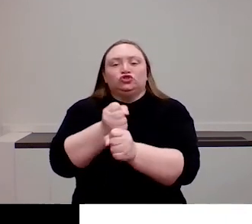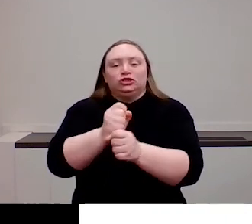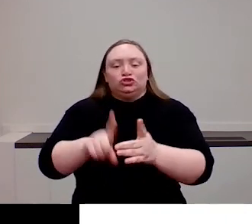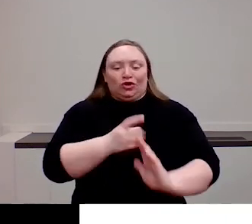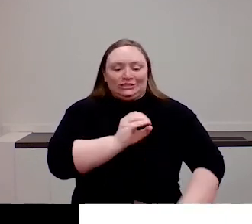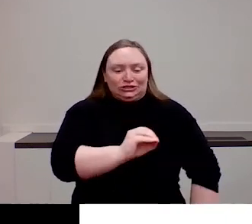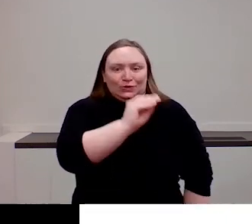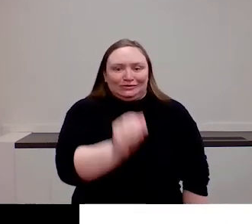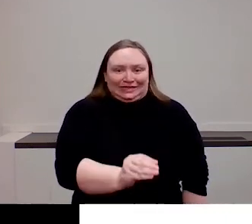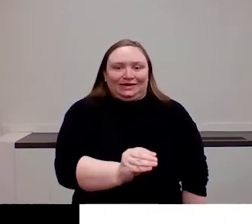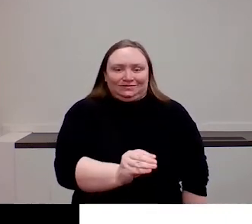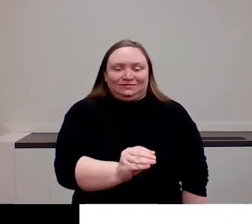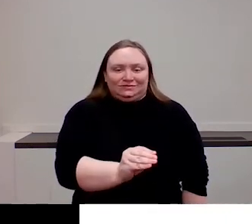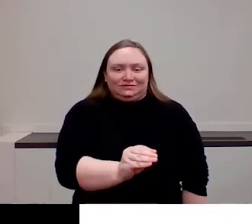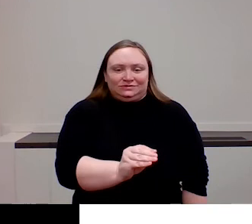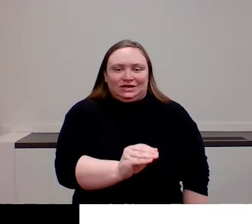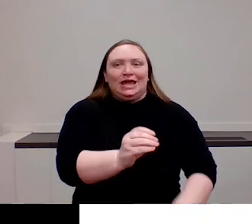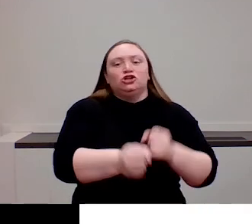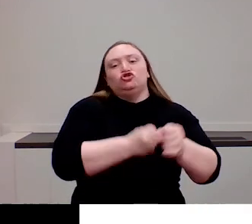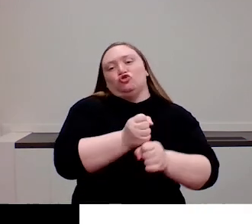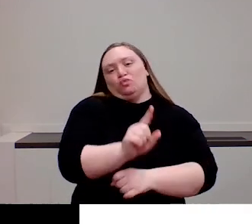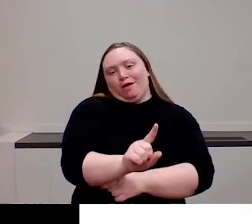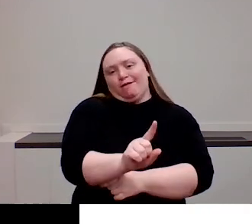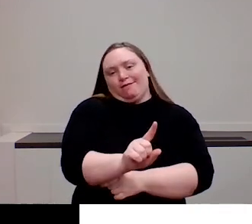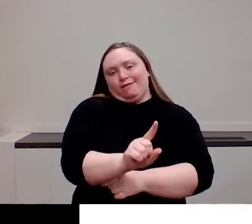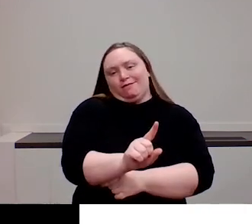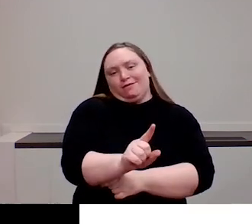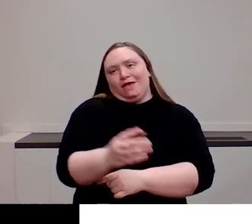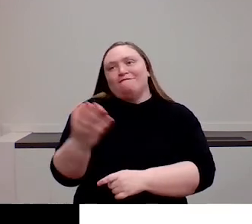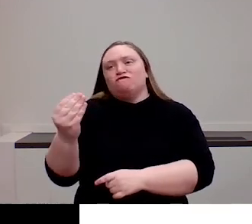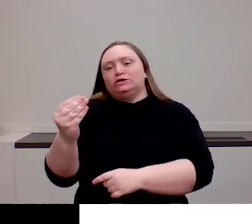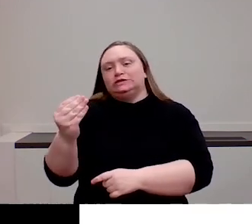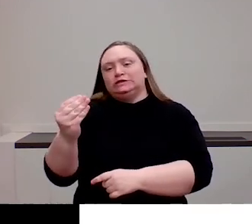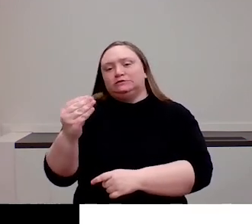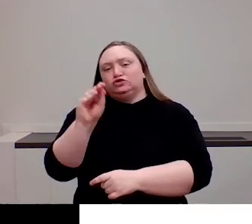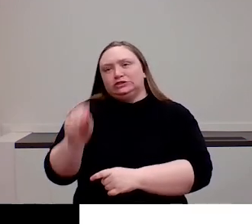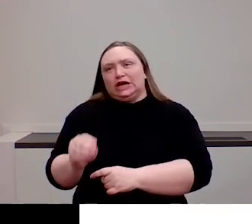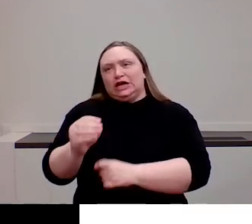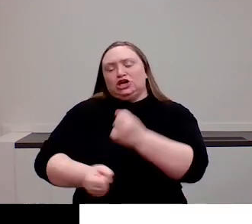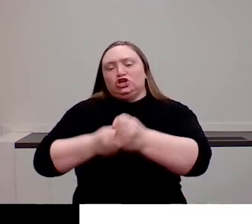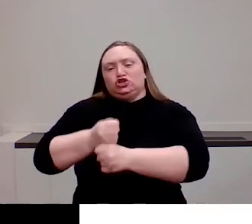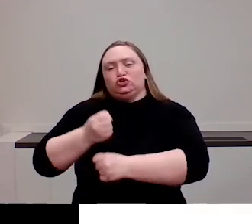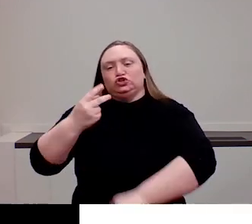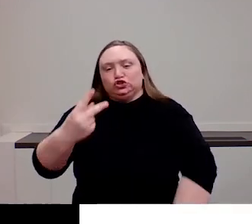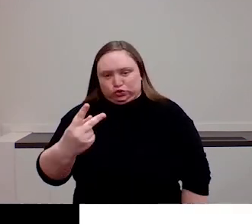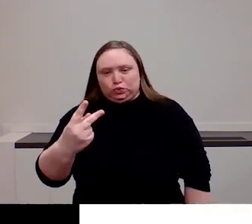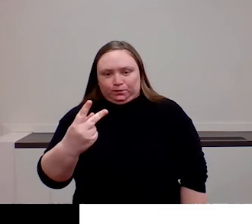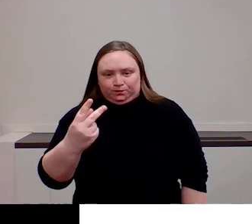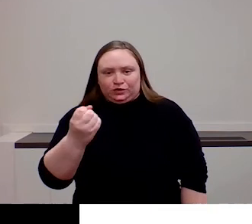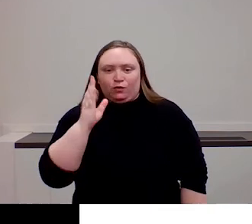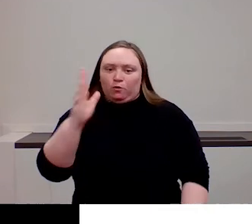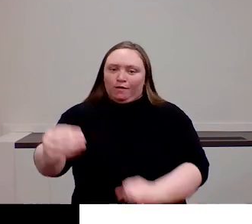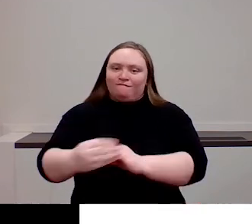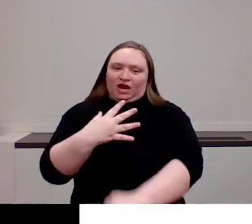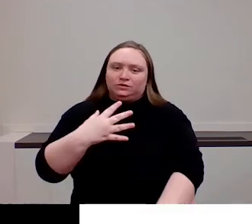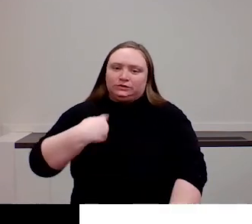with 0% in year 1, 14% year 2, and they have done the rest. So